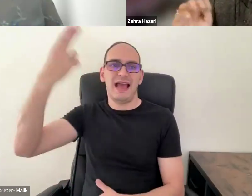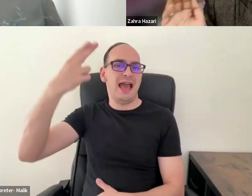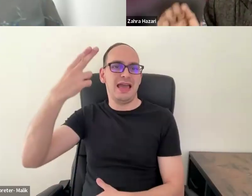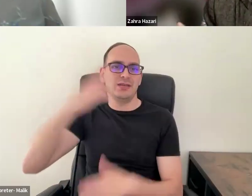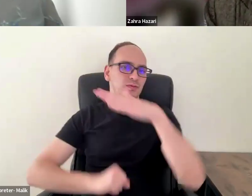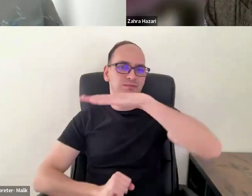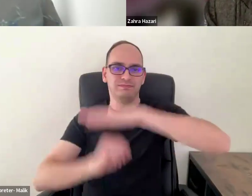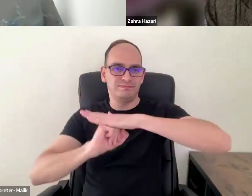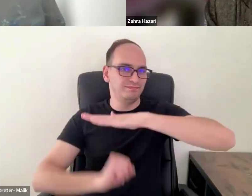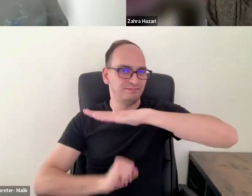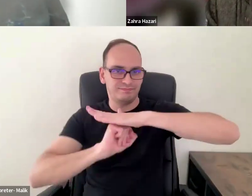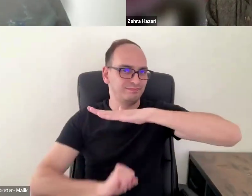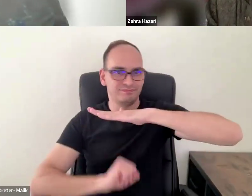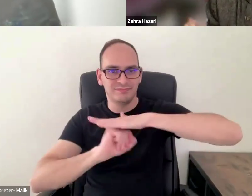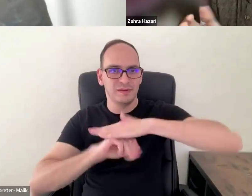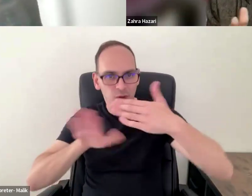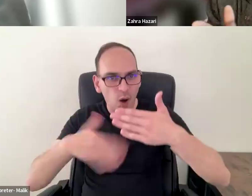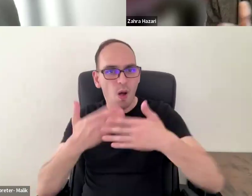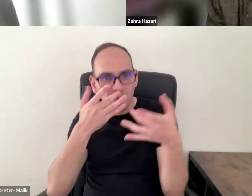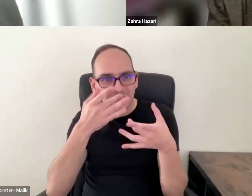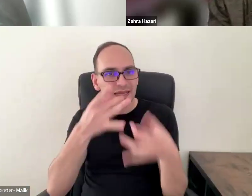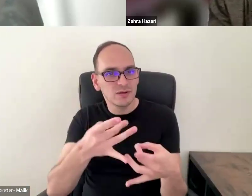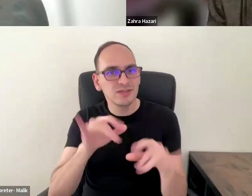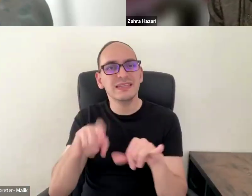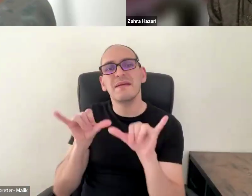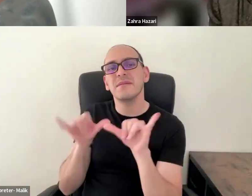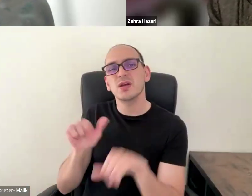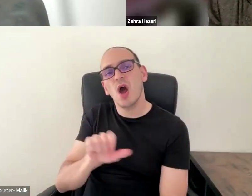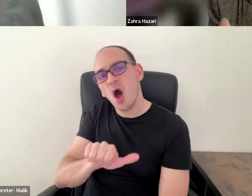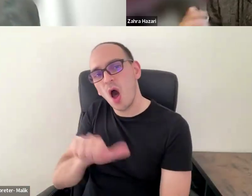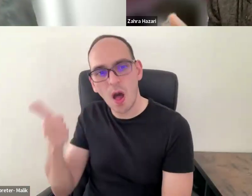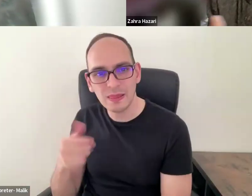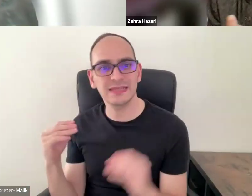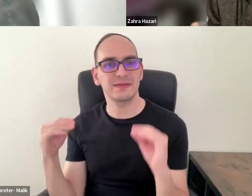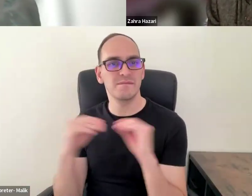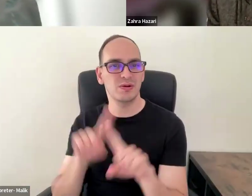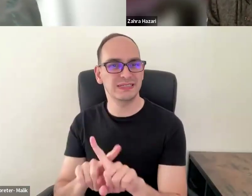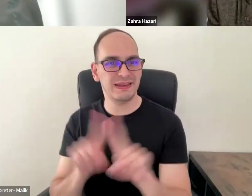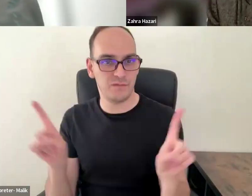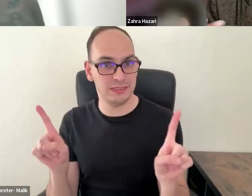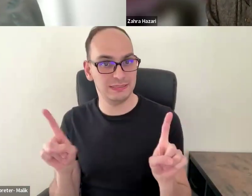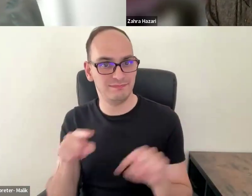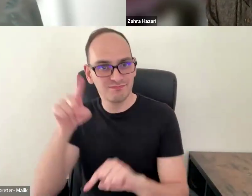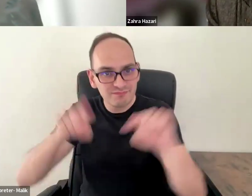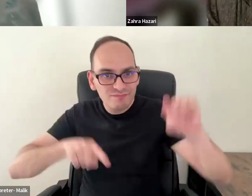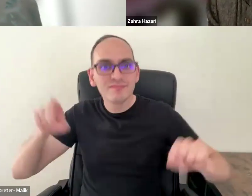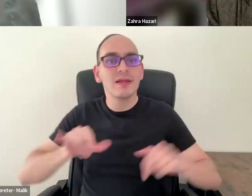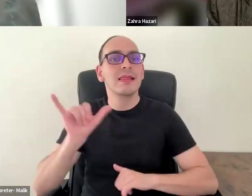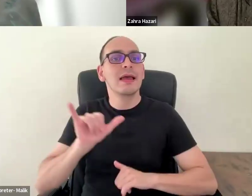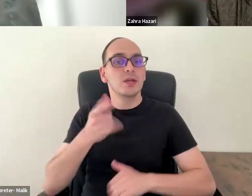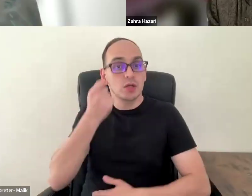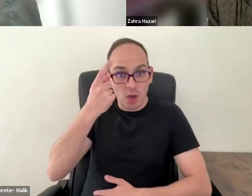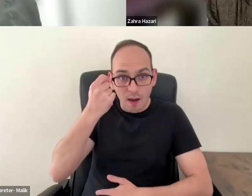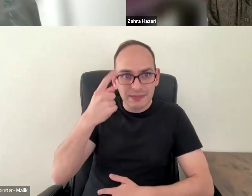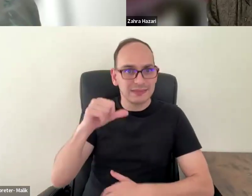ceiling effect for all of them, right? What you need to do is measure something else that's more differentiable for them, like feelings of competency